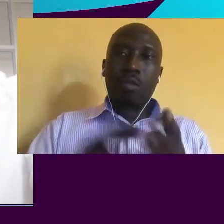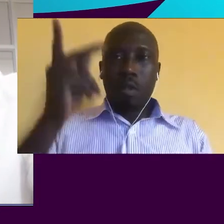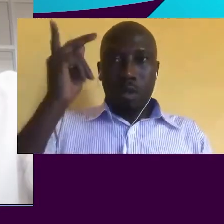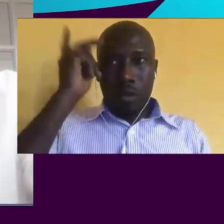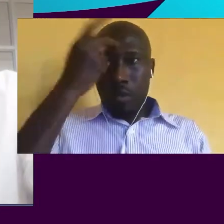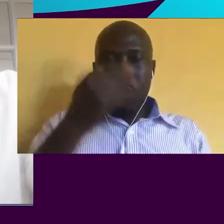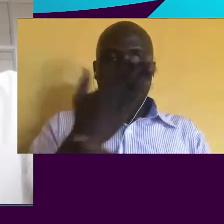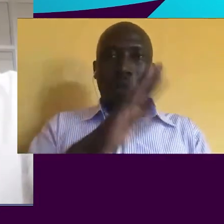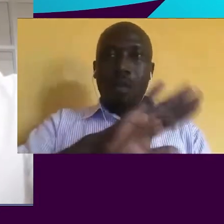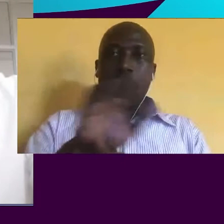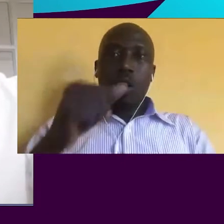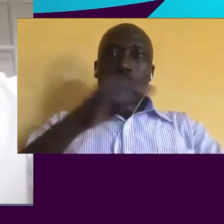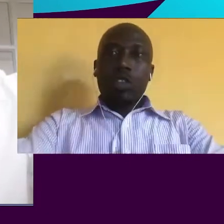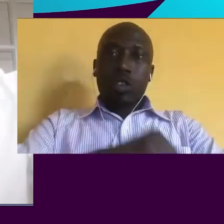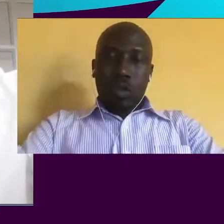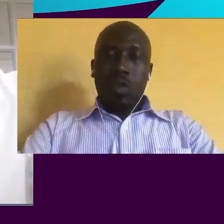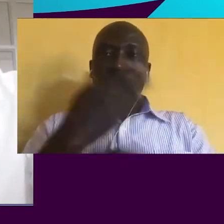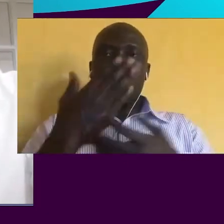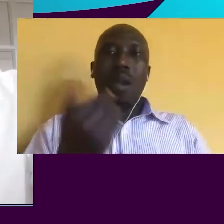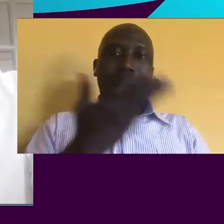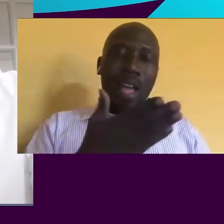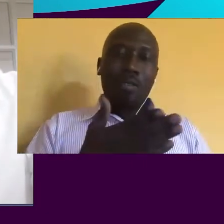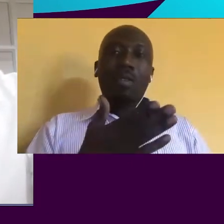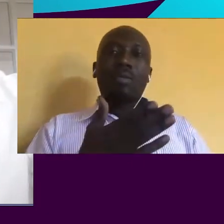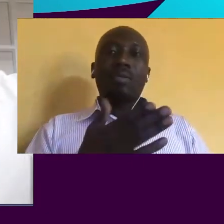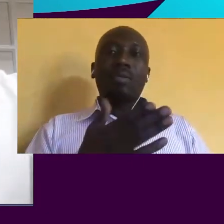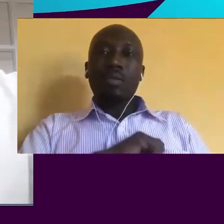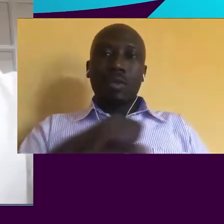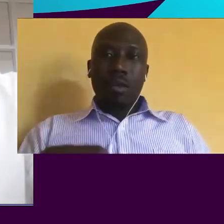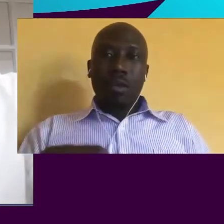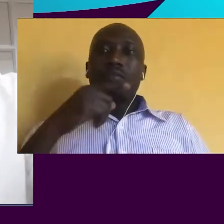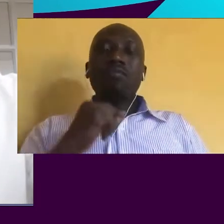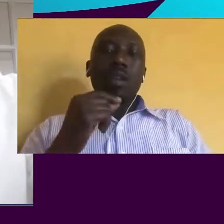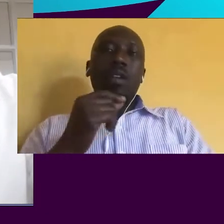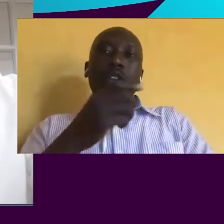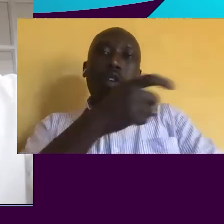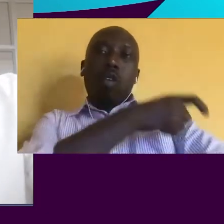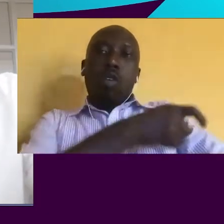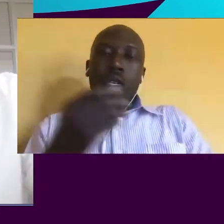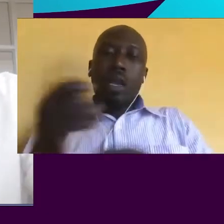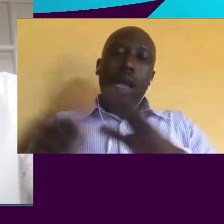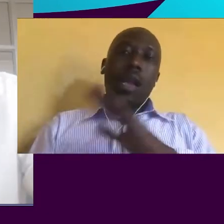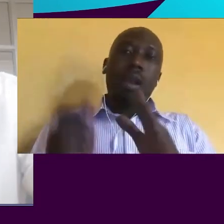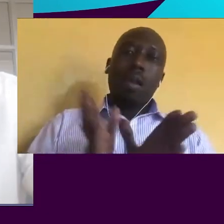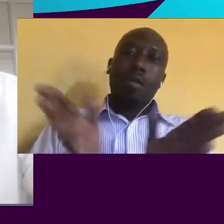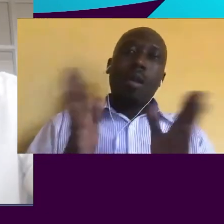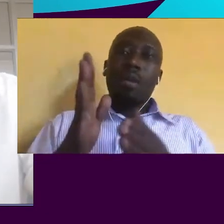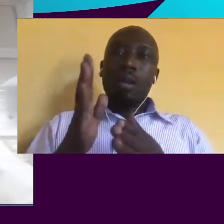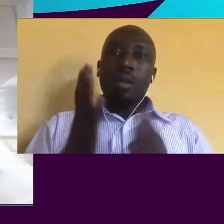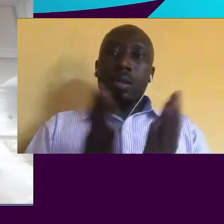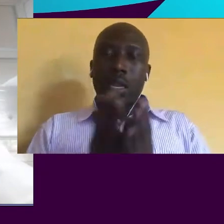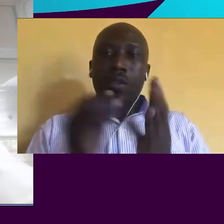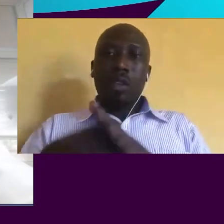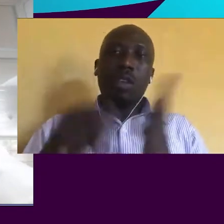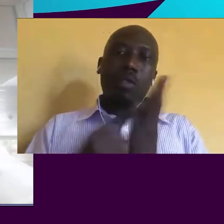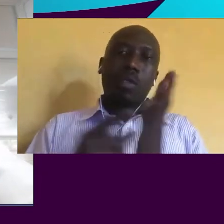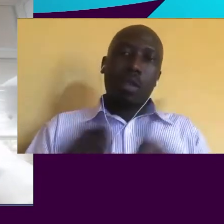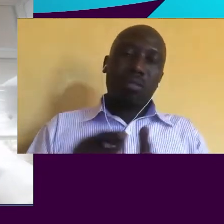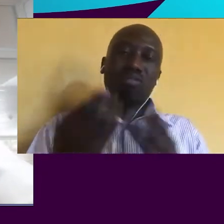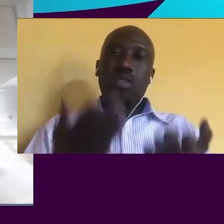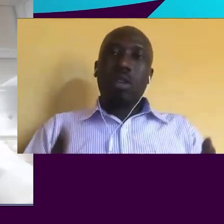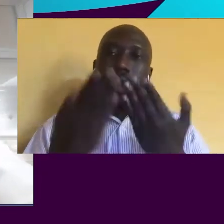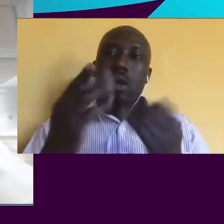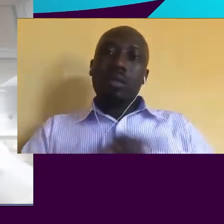male and female coaches under the public service in Uganda. This is to enforce gender balance and involvement right from